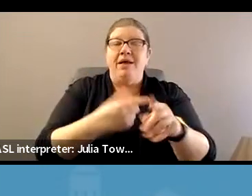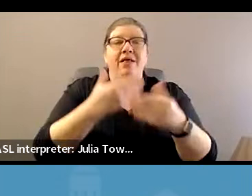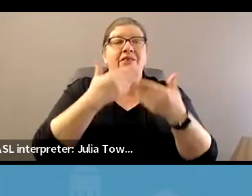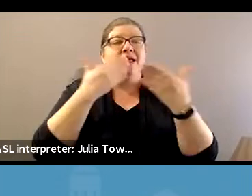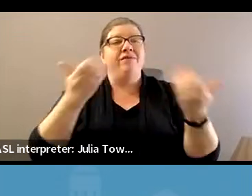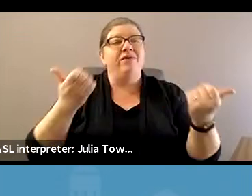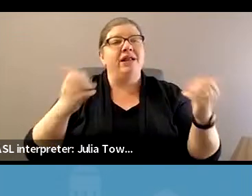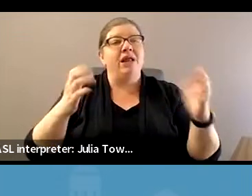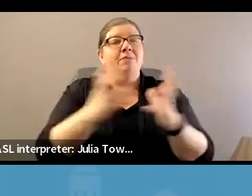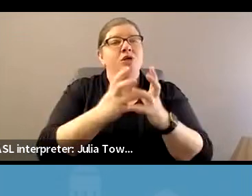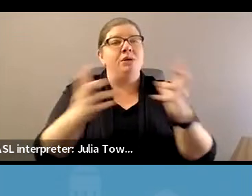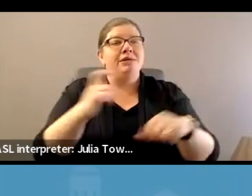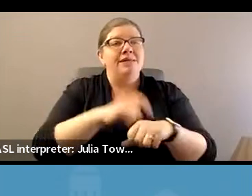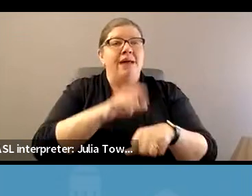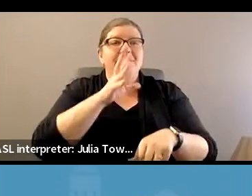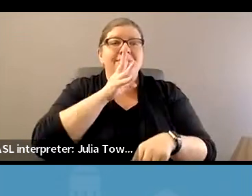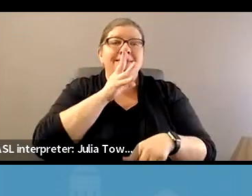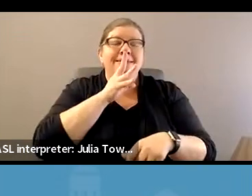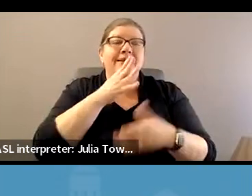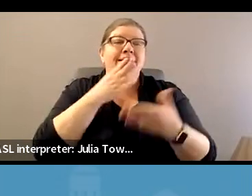allowing me so much time to speak.